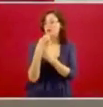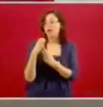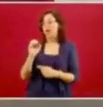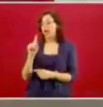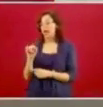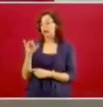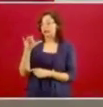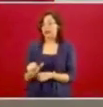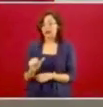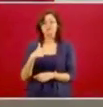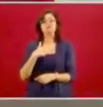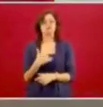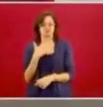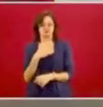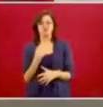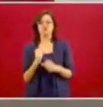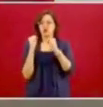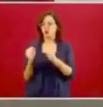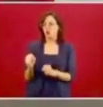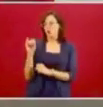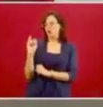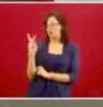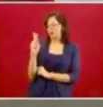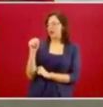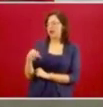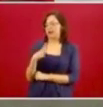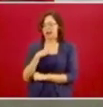developed by the National Polytechnic Institute,